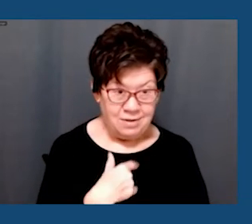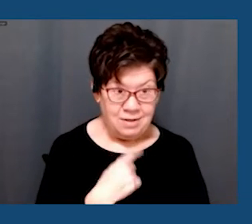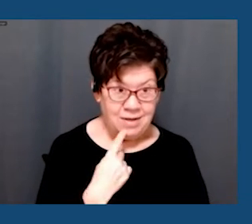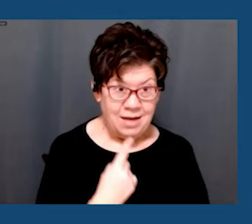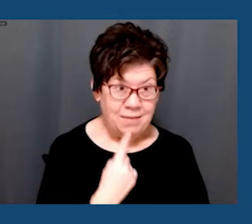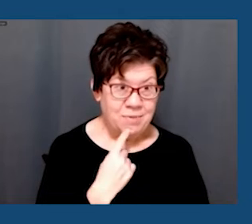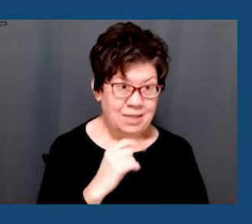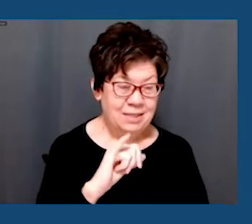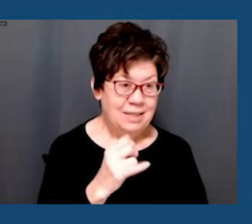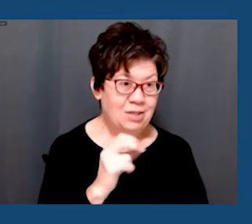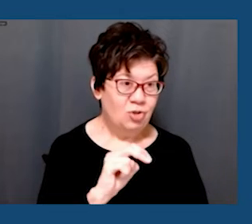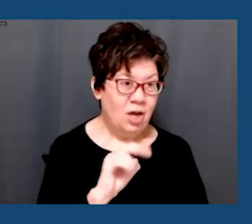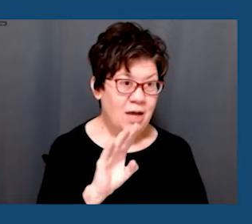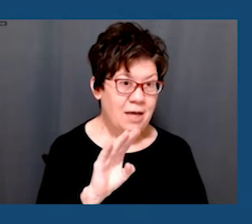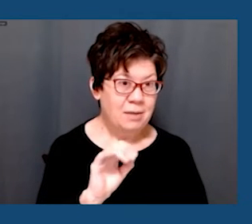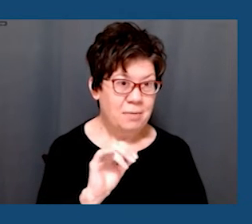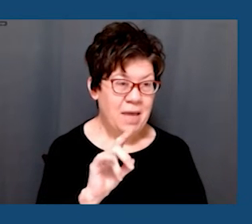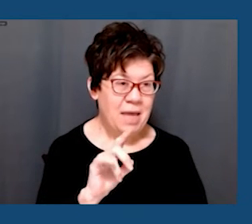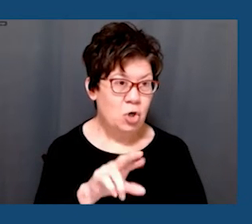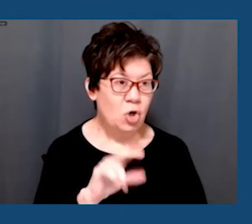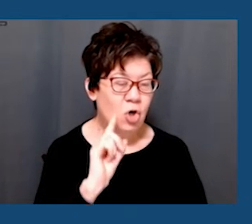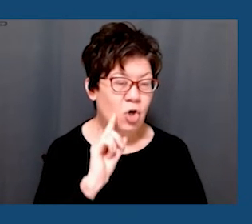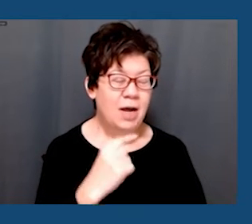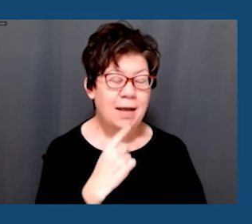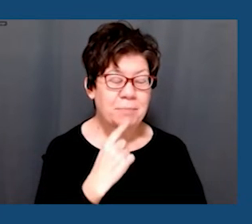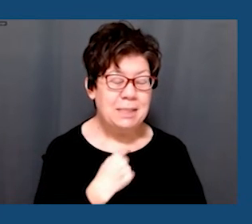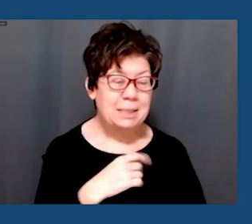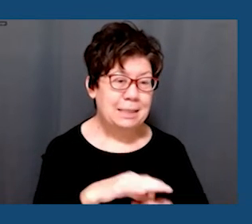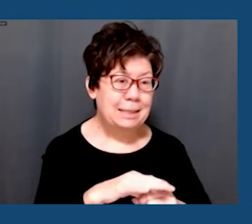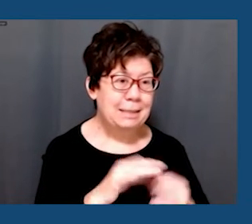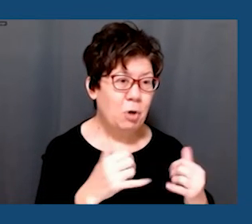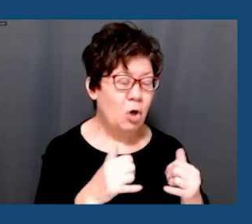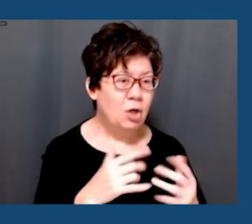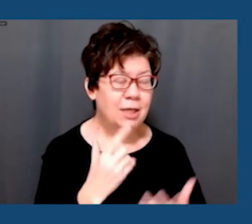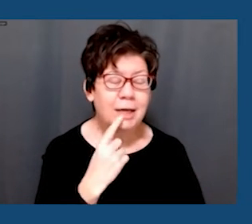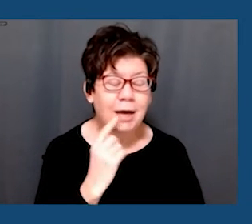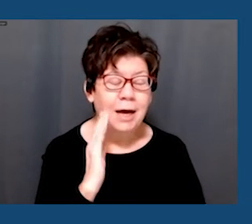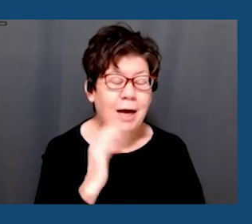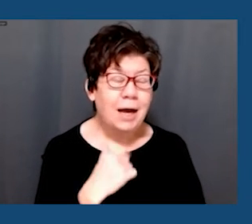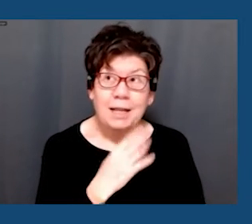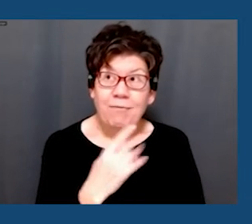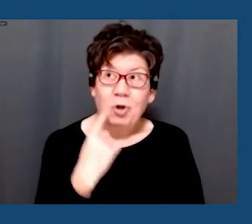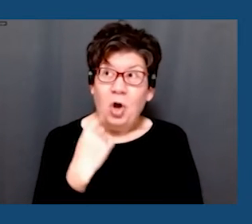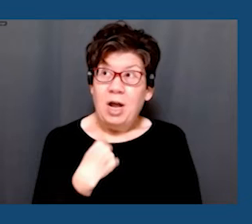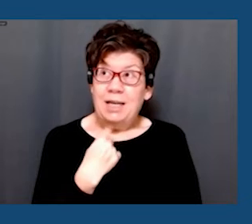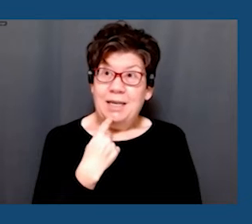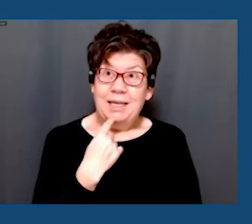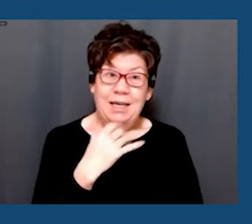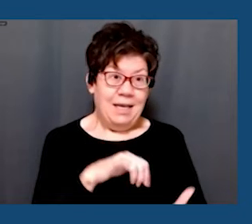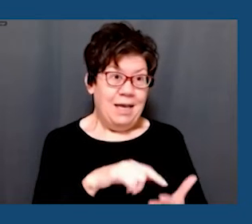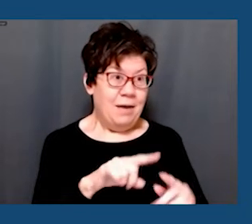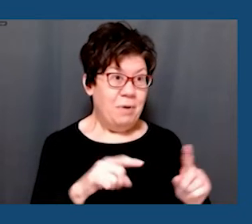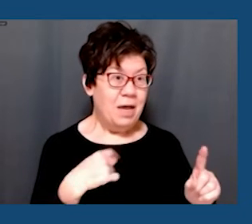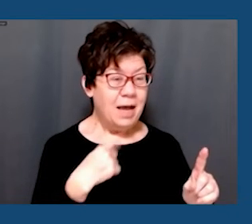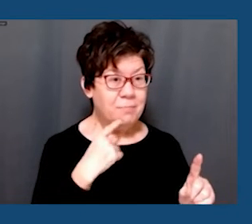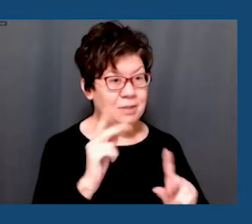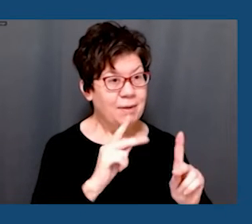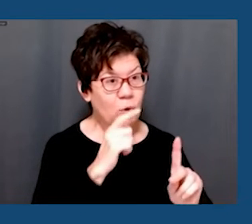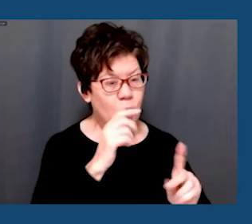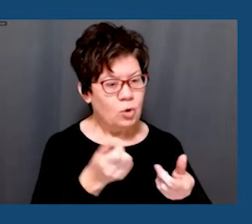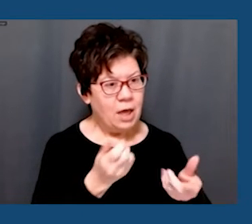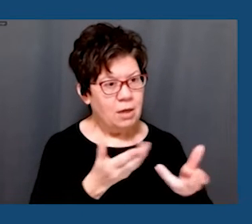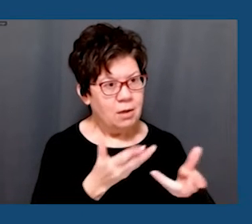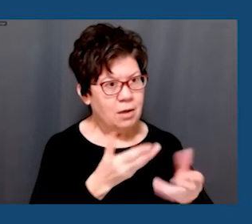Boehner. I miss people that you could actually work with and get things done. I never thought I'd say that, but you heard it here because, Nick, I have to step